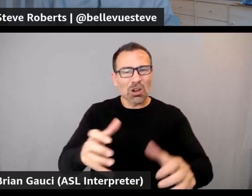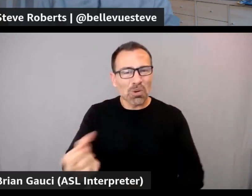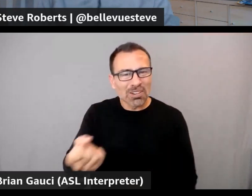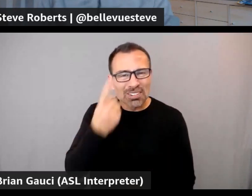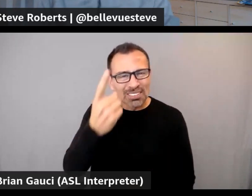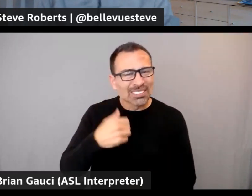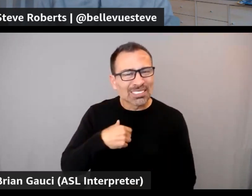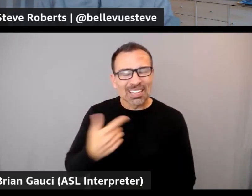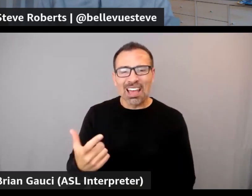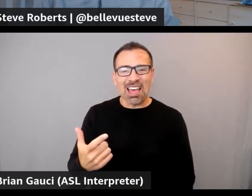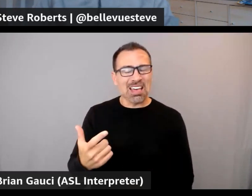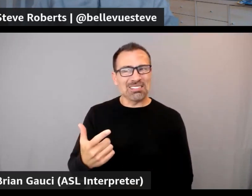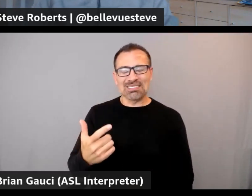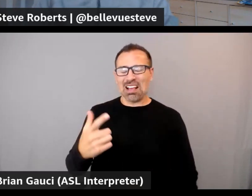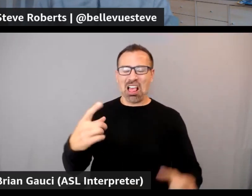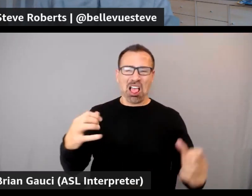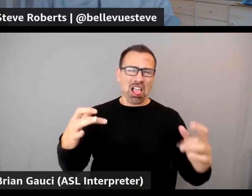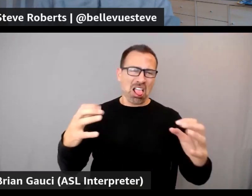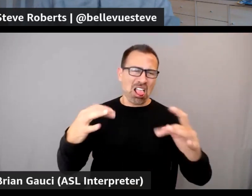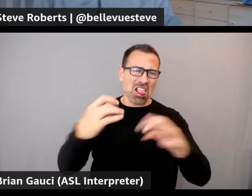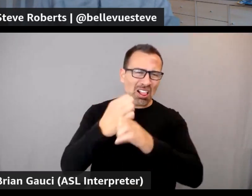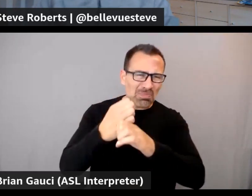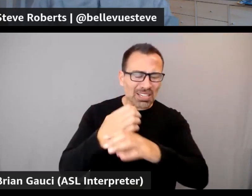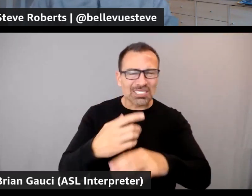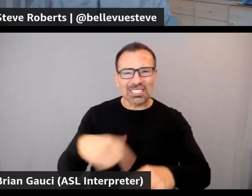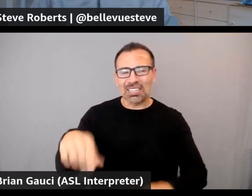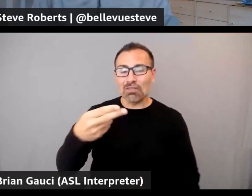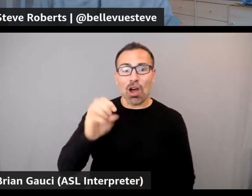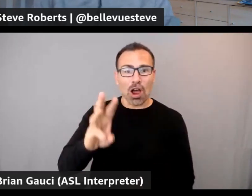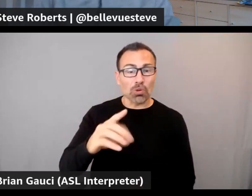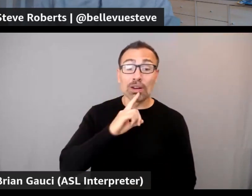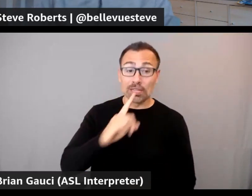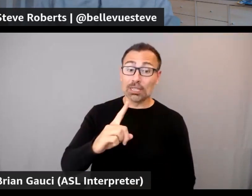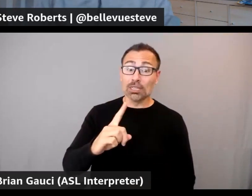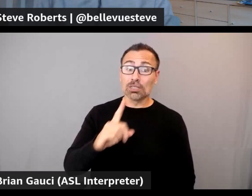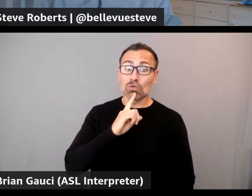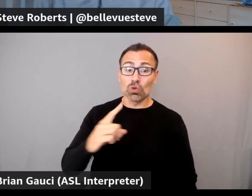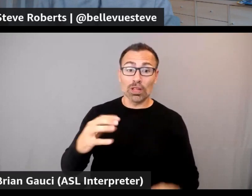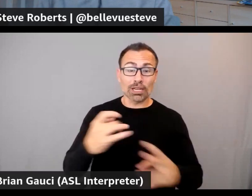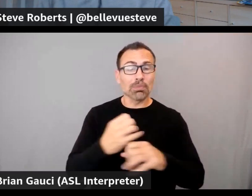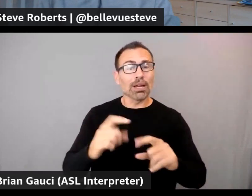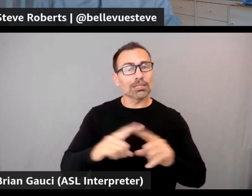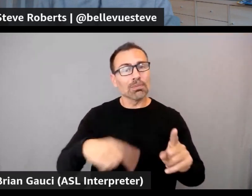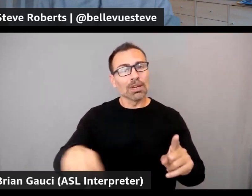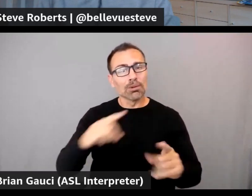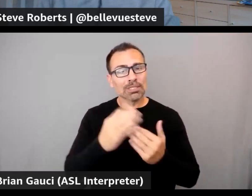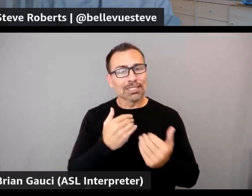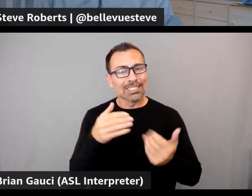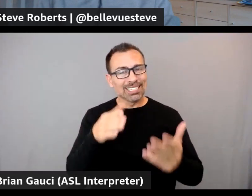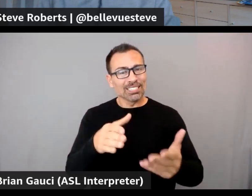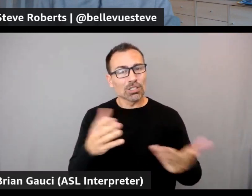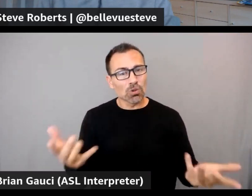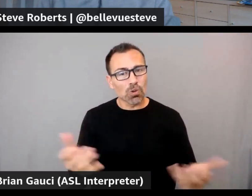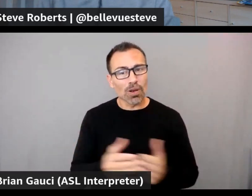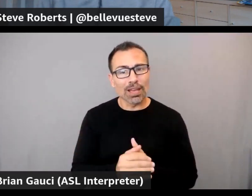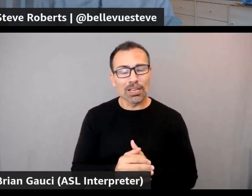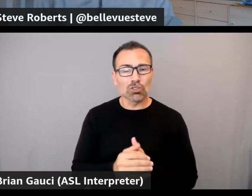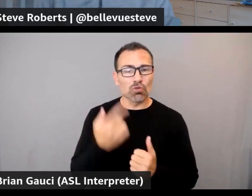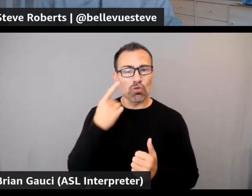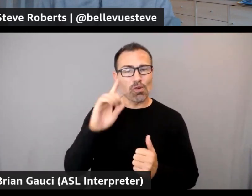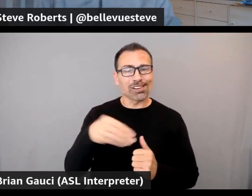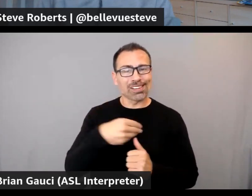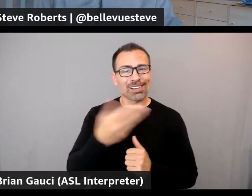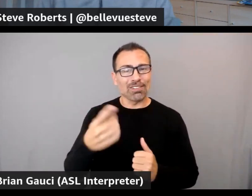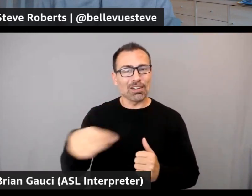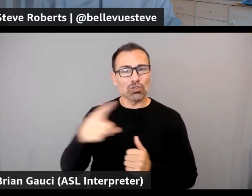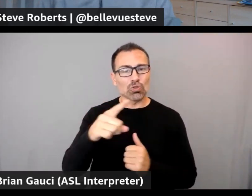is super complex, and we can talk about it a bit. But they want an easy way to get that performance on the other hand. So the hardware has